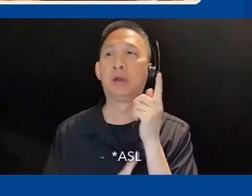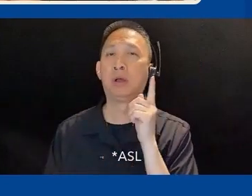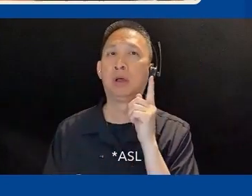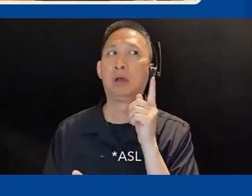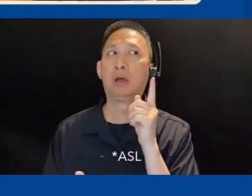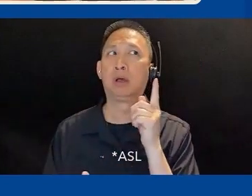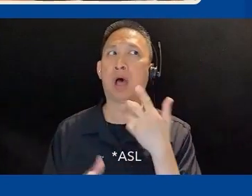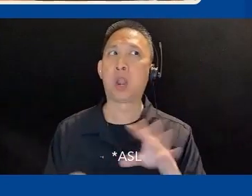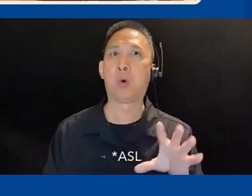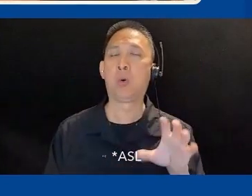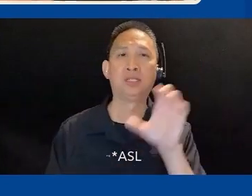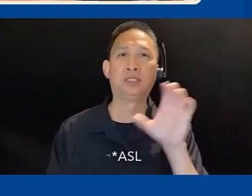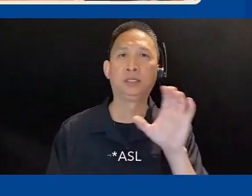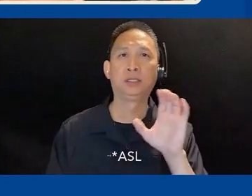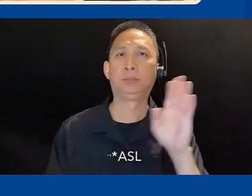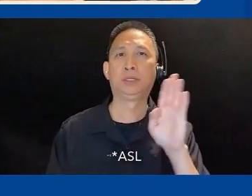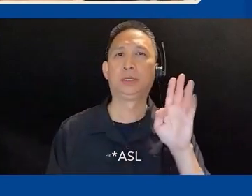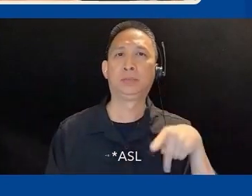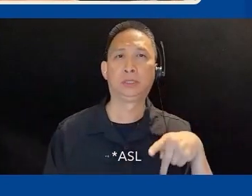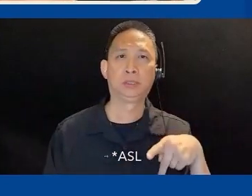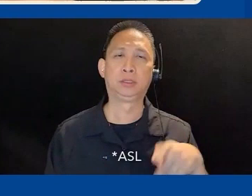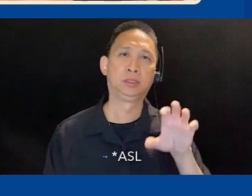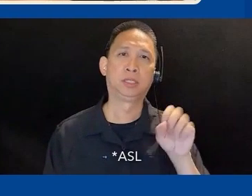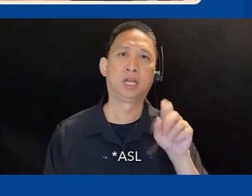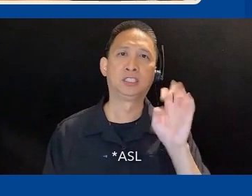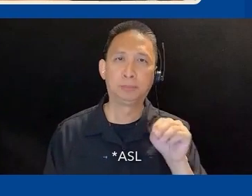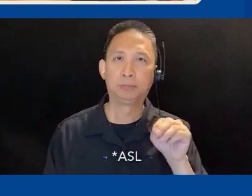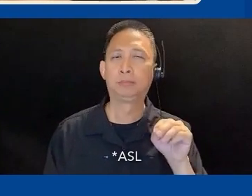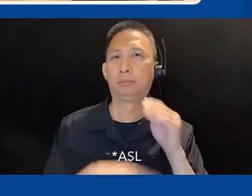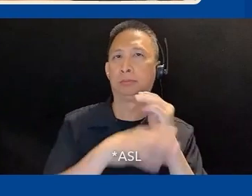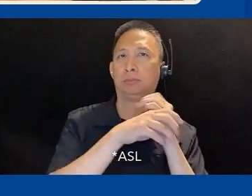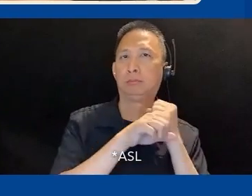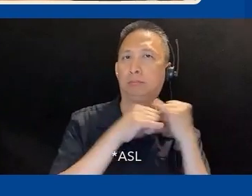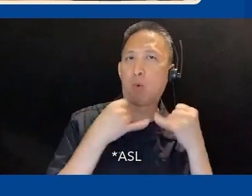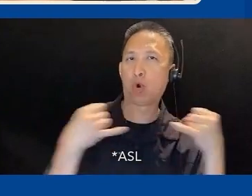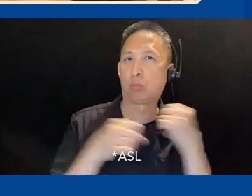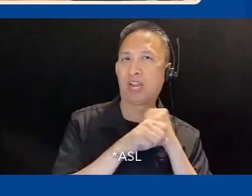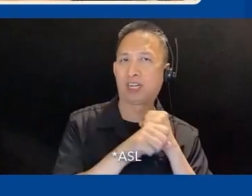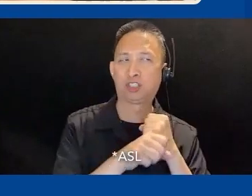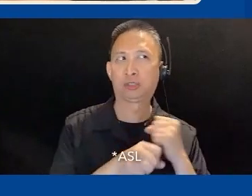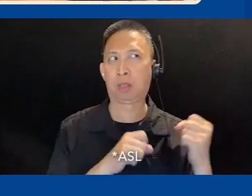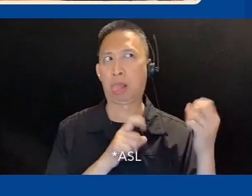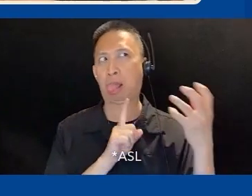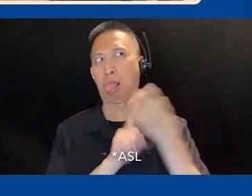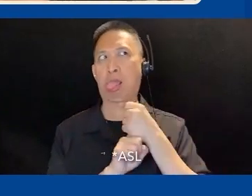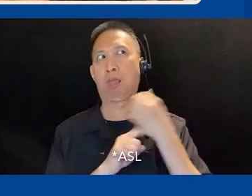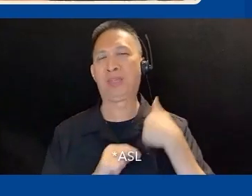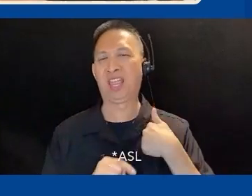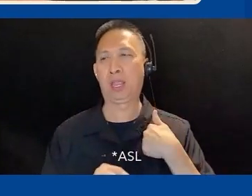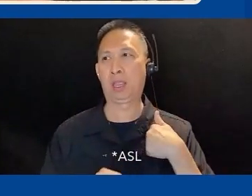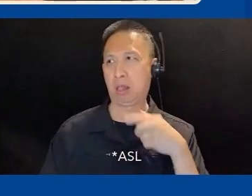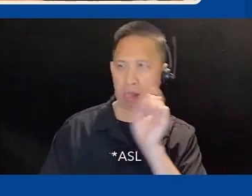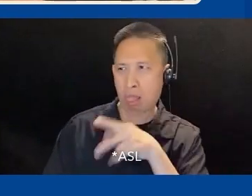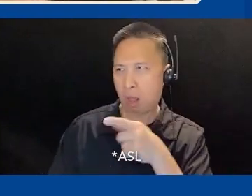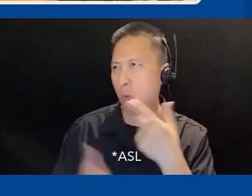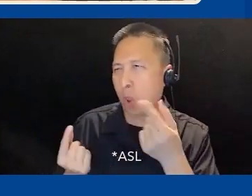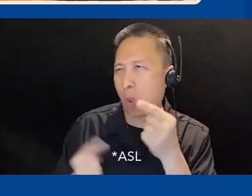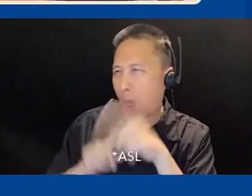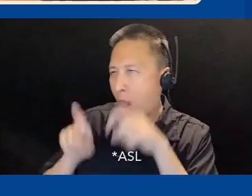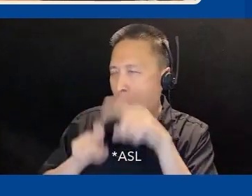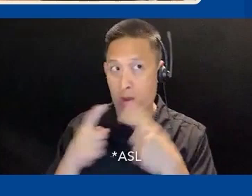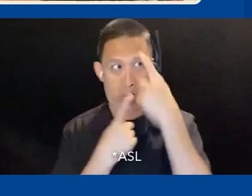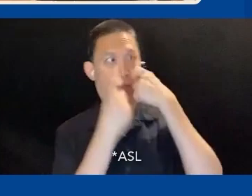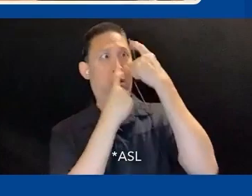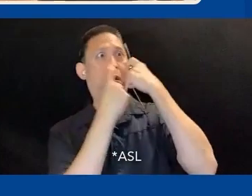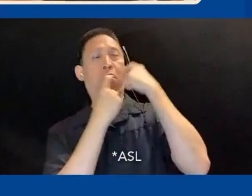So again, it's just like the whole debate about who actually faces censorship, who